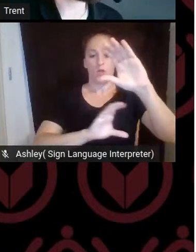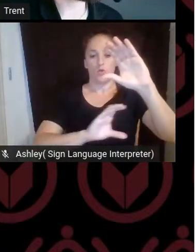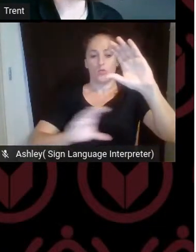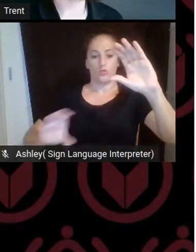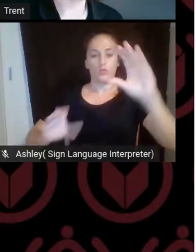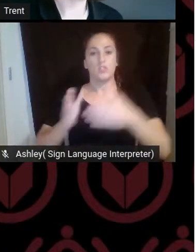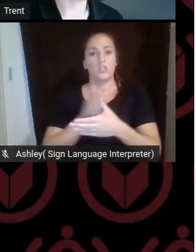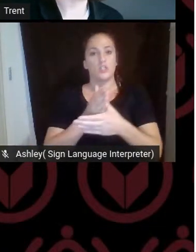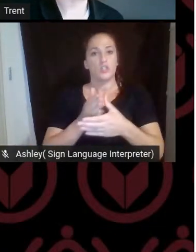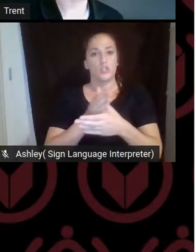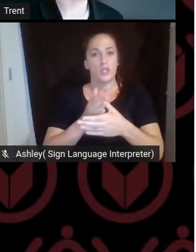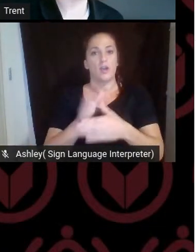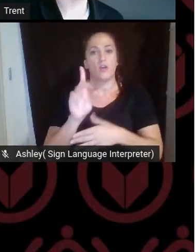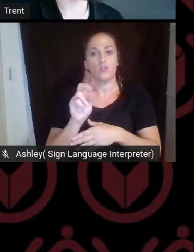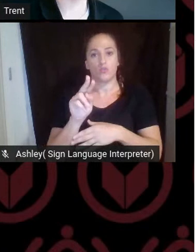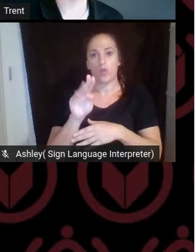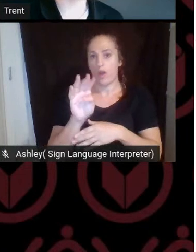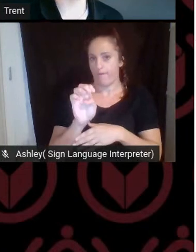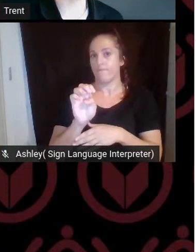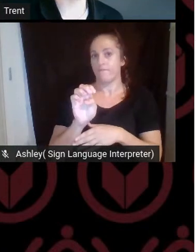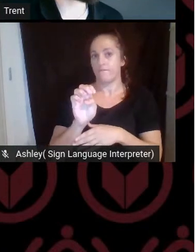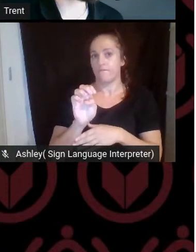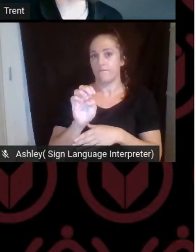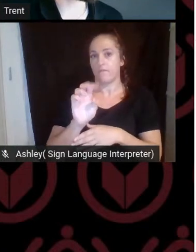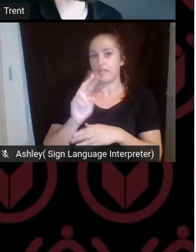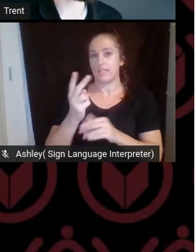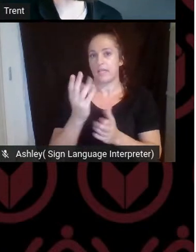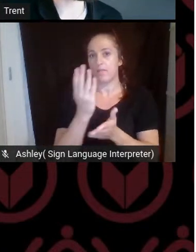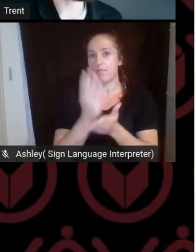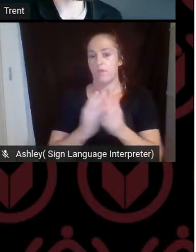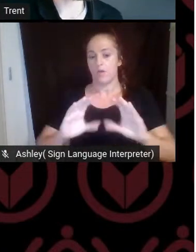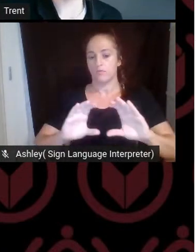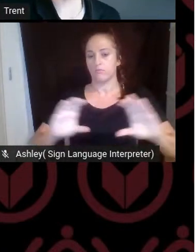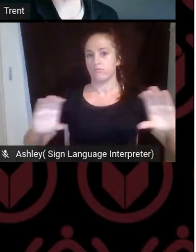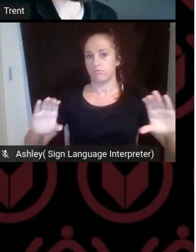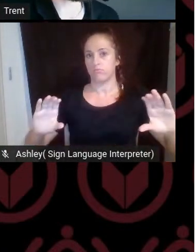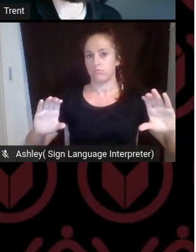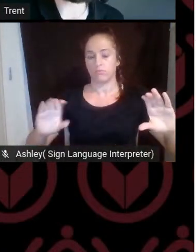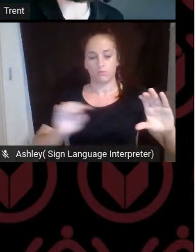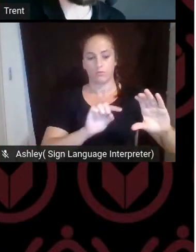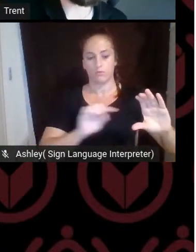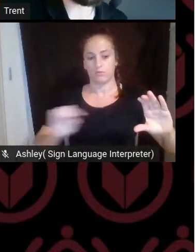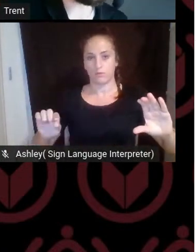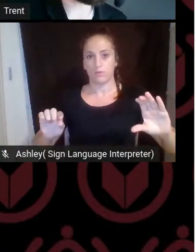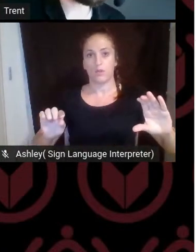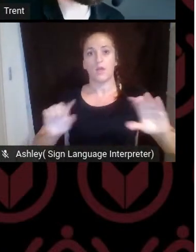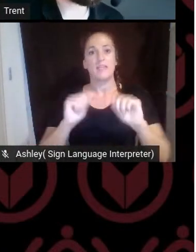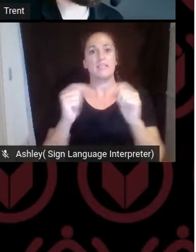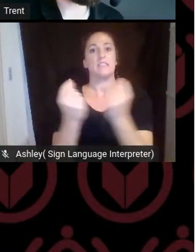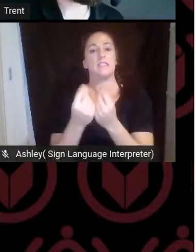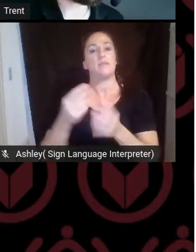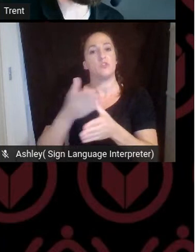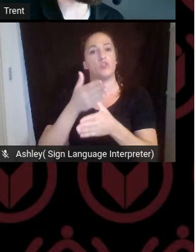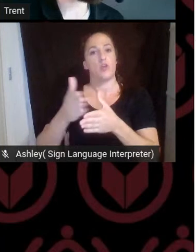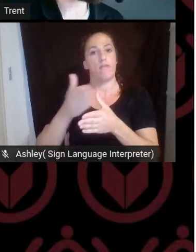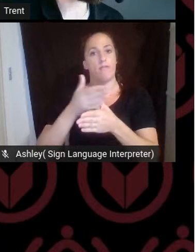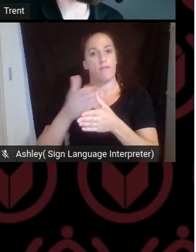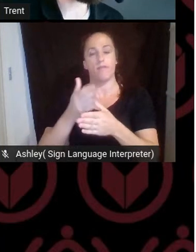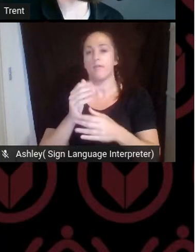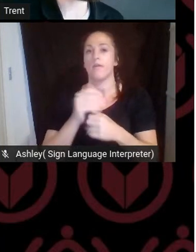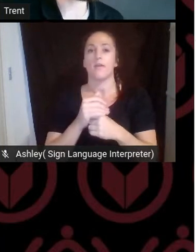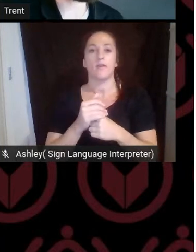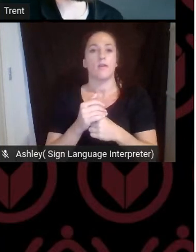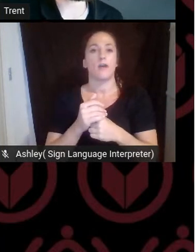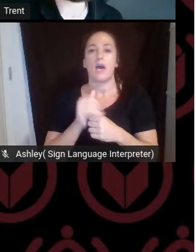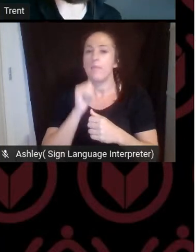my loading issues here. Shared drives are drives that are basically shared between teams. We're not going to go very deep into this